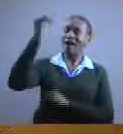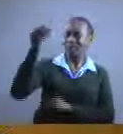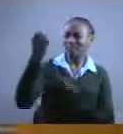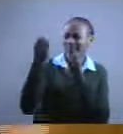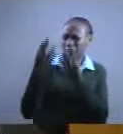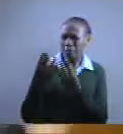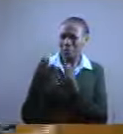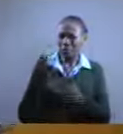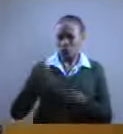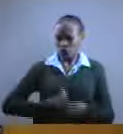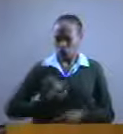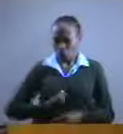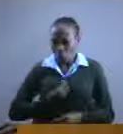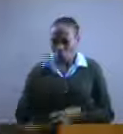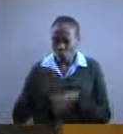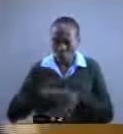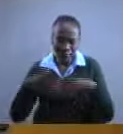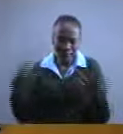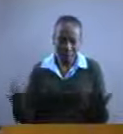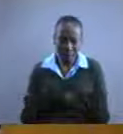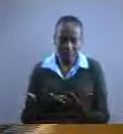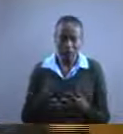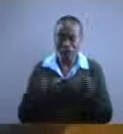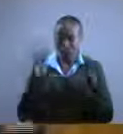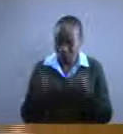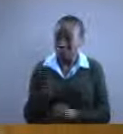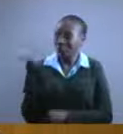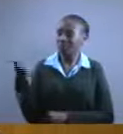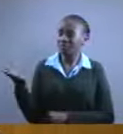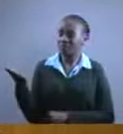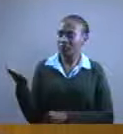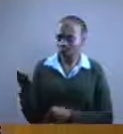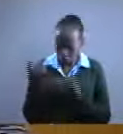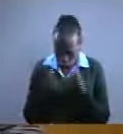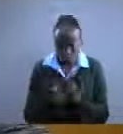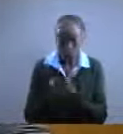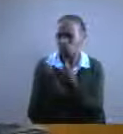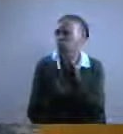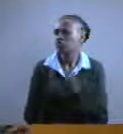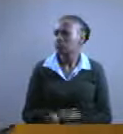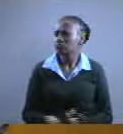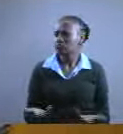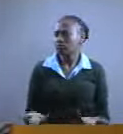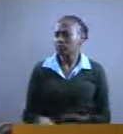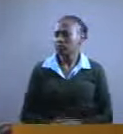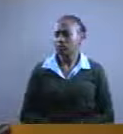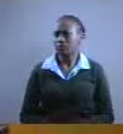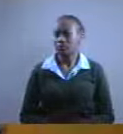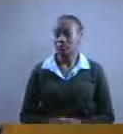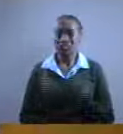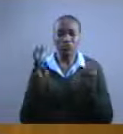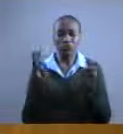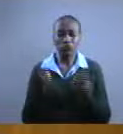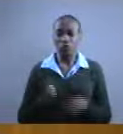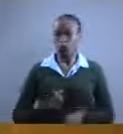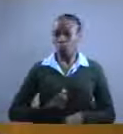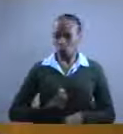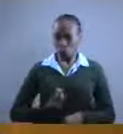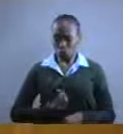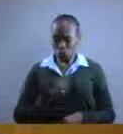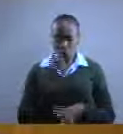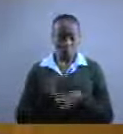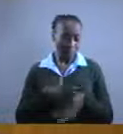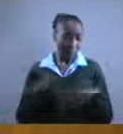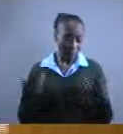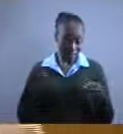South Africa remain young people, and we stop there. We have to do something. The issue of youth unemployment is rife in South